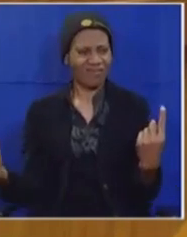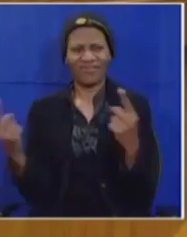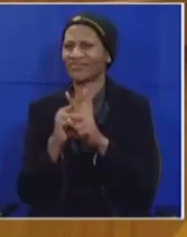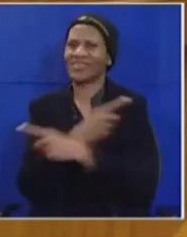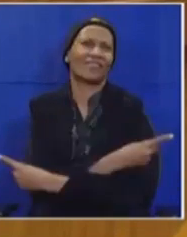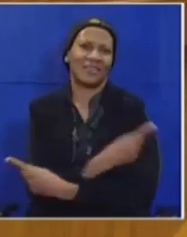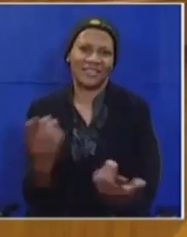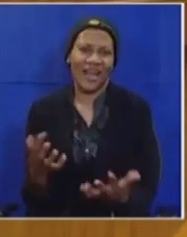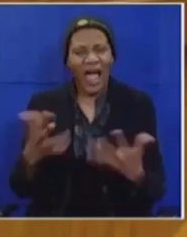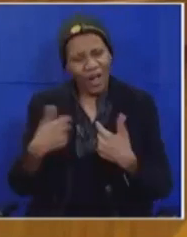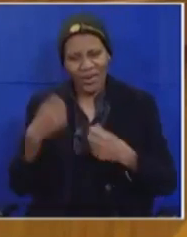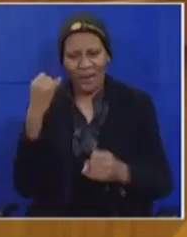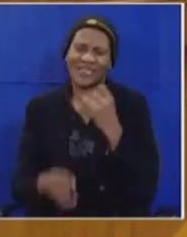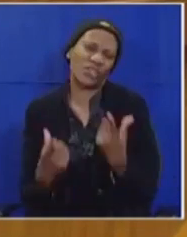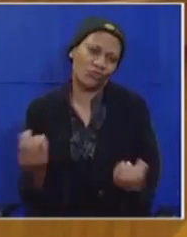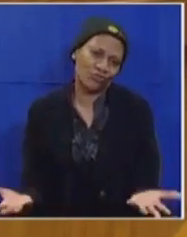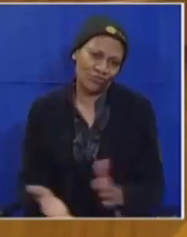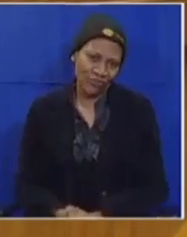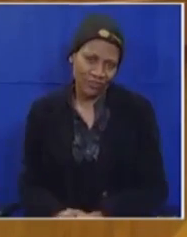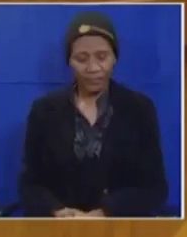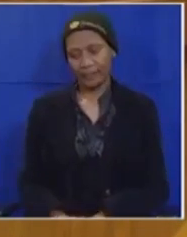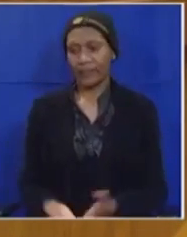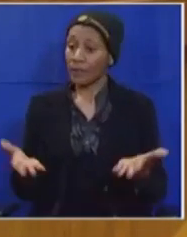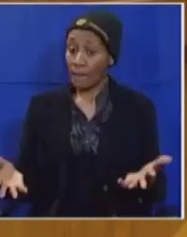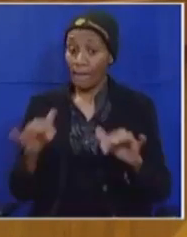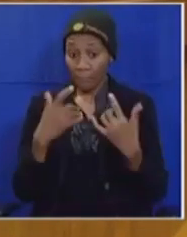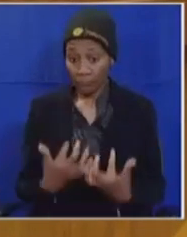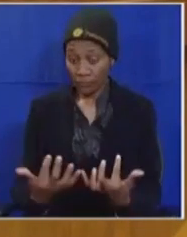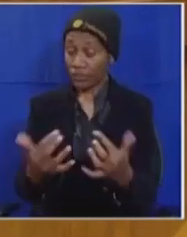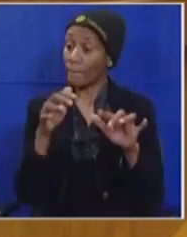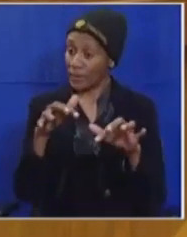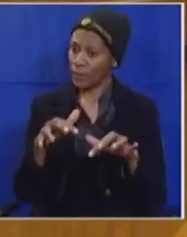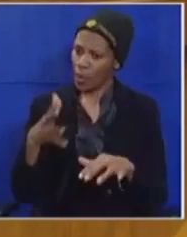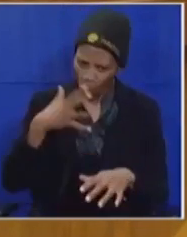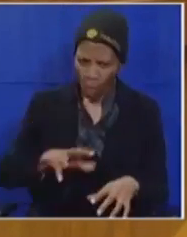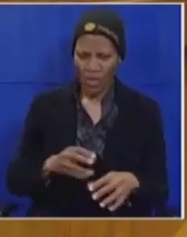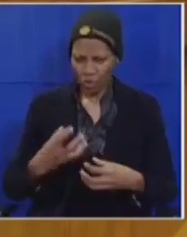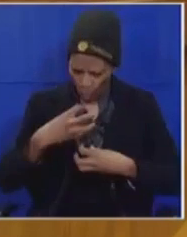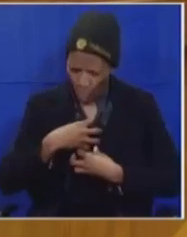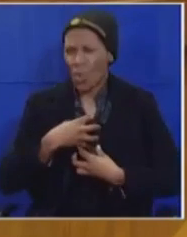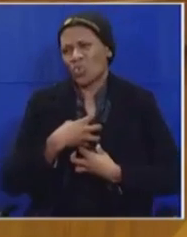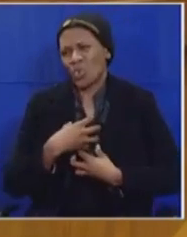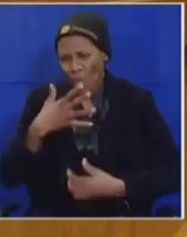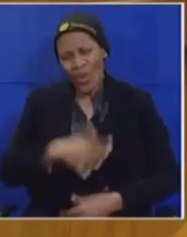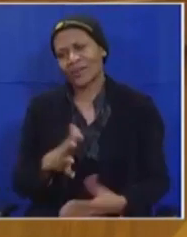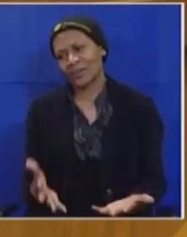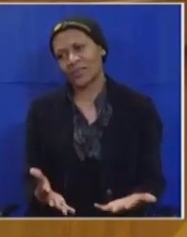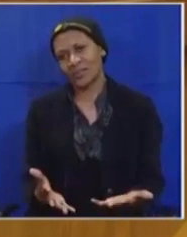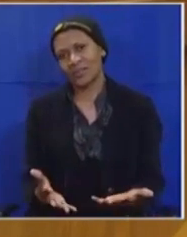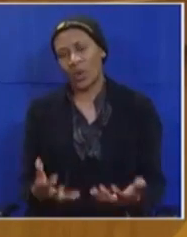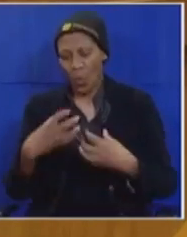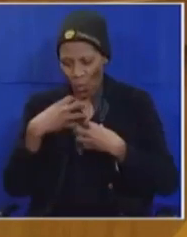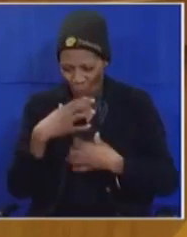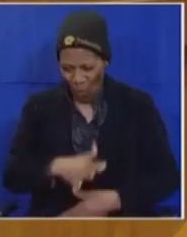So I think we should not rob our people from this deep yearning and quest to want